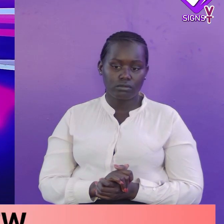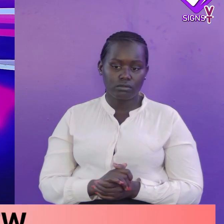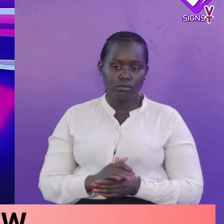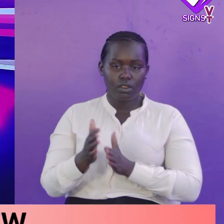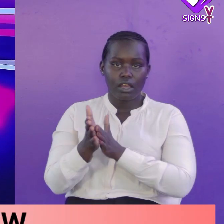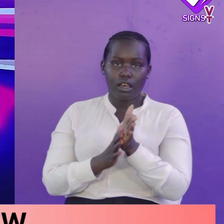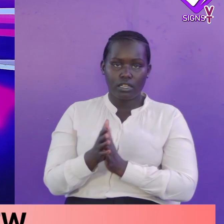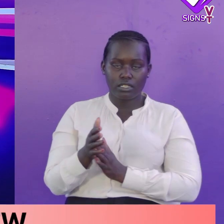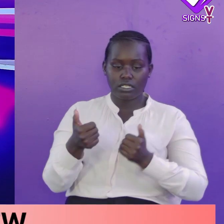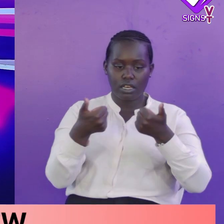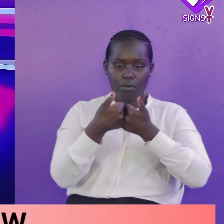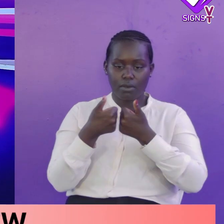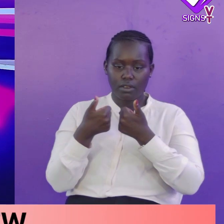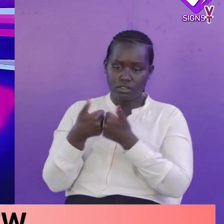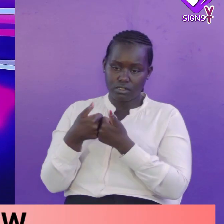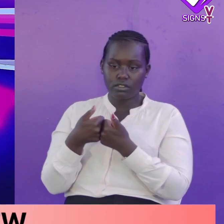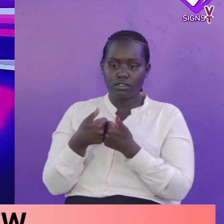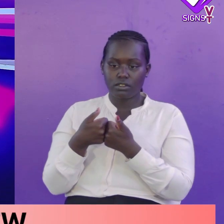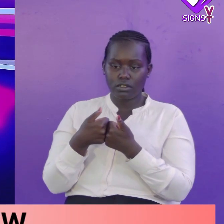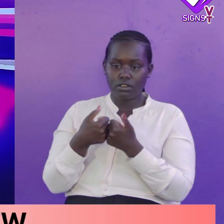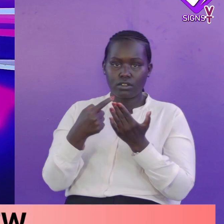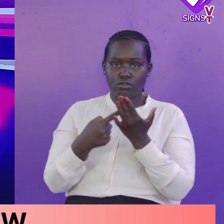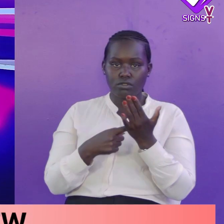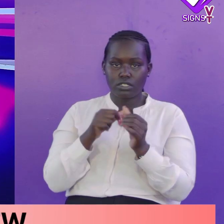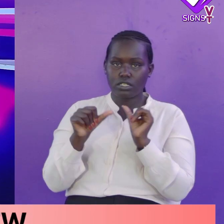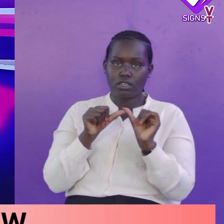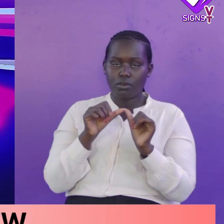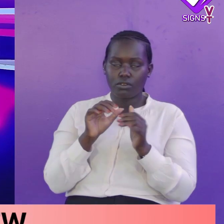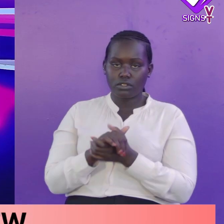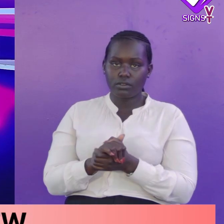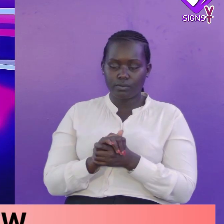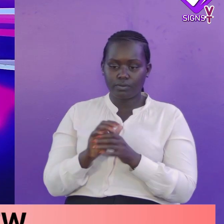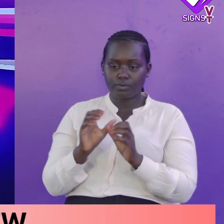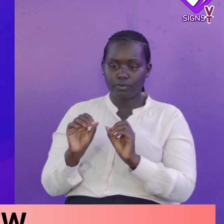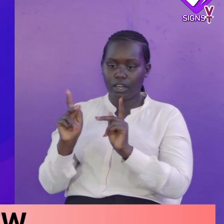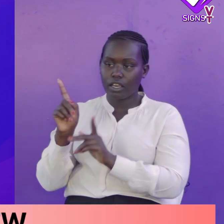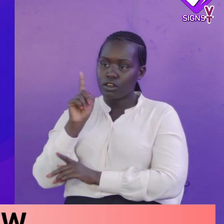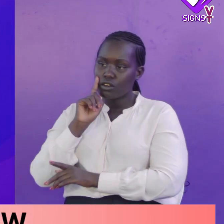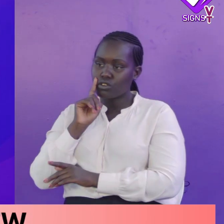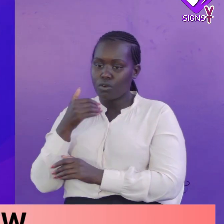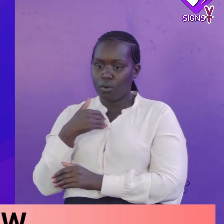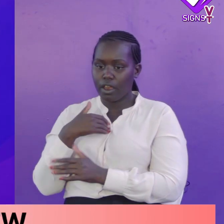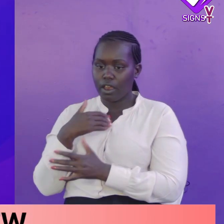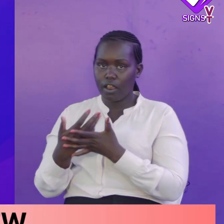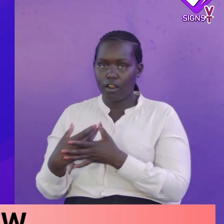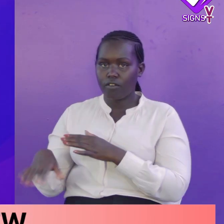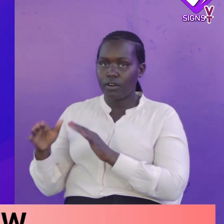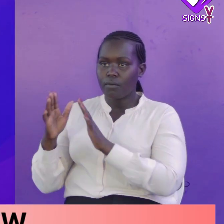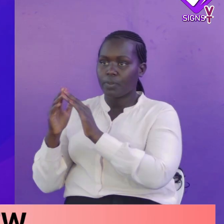interesting matches to look at. Okay, tomorrow we have Athletic Club versus